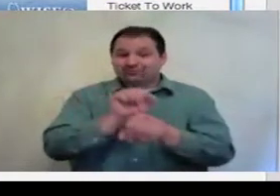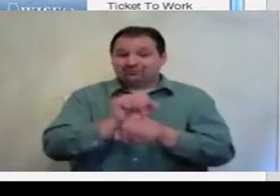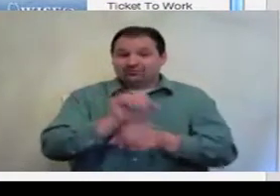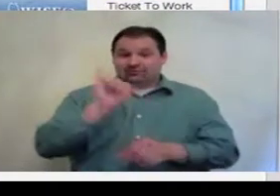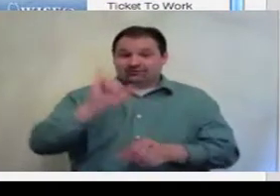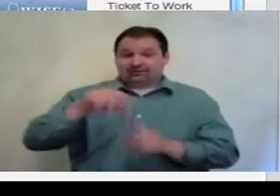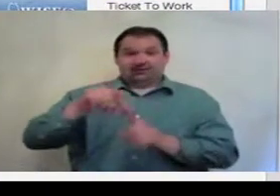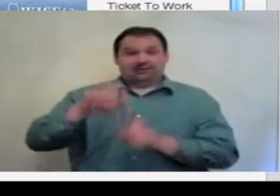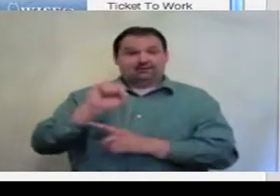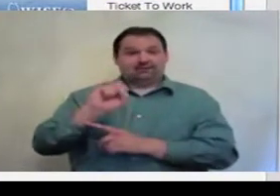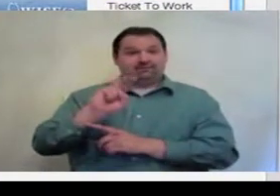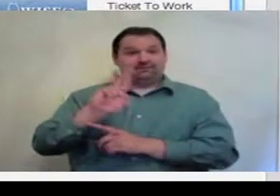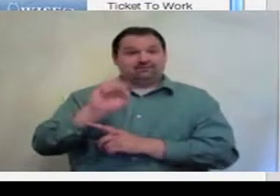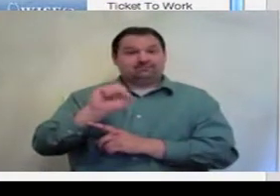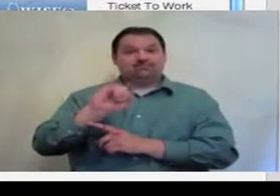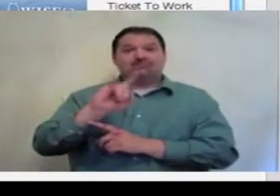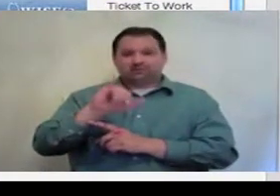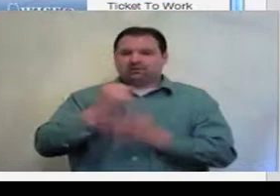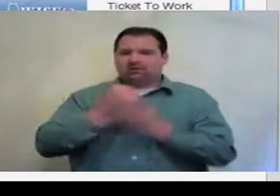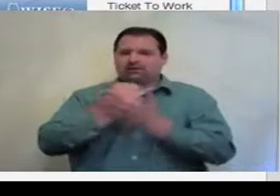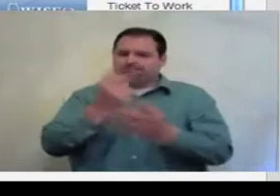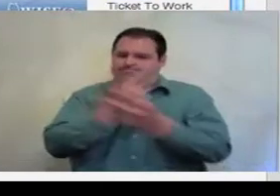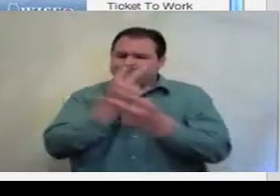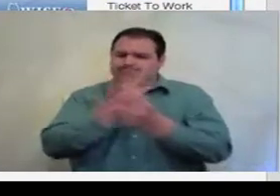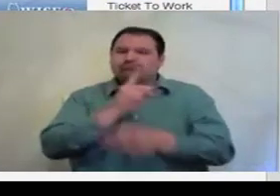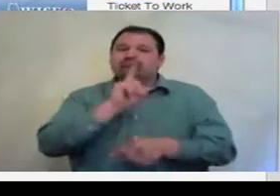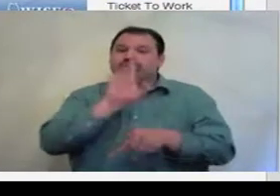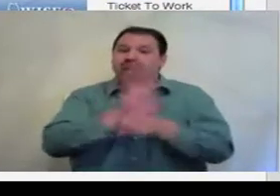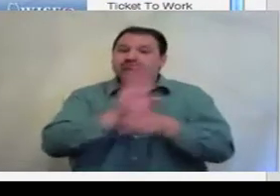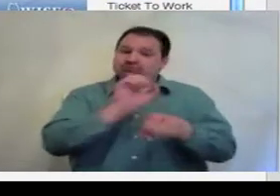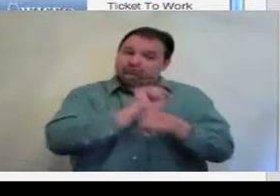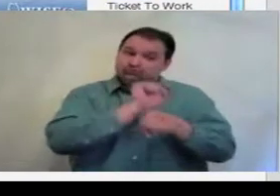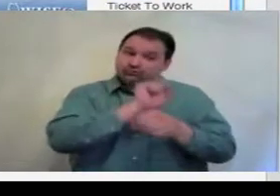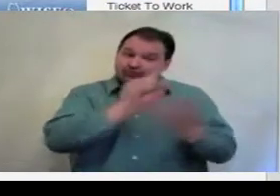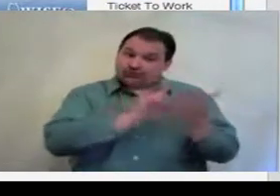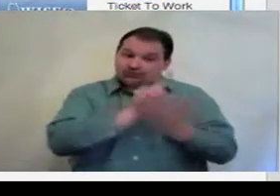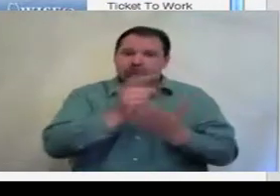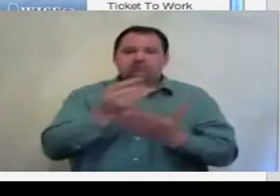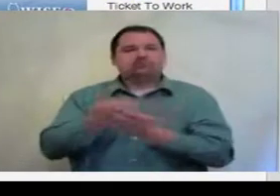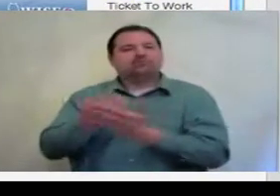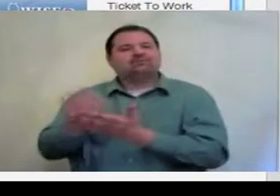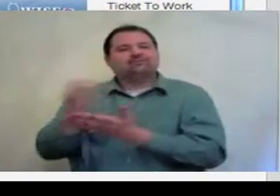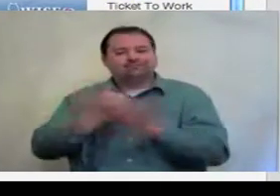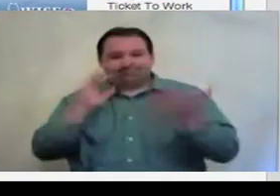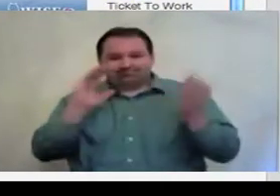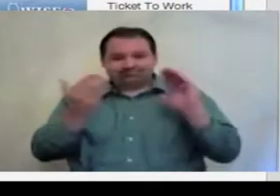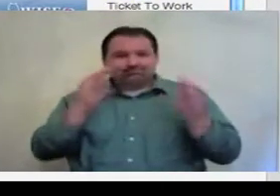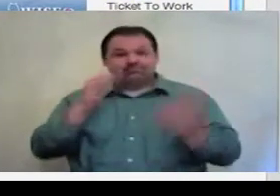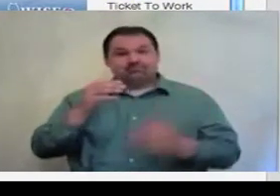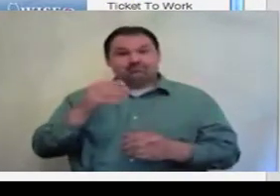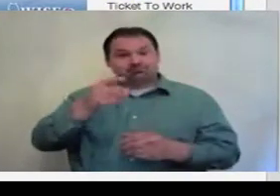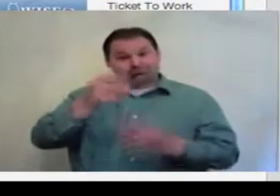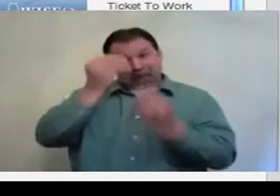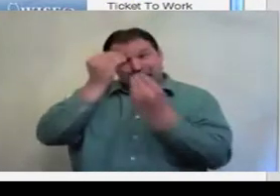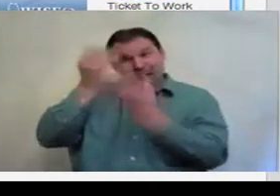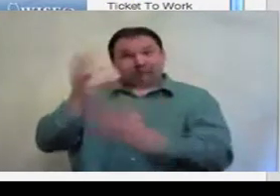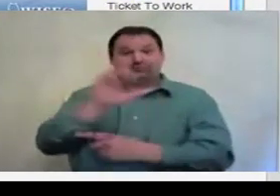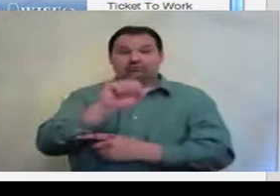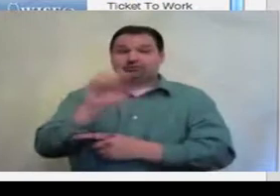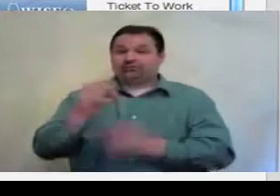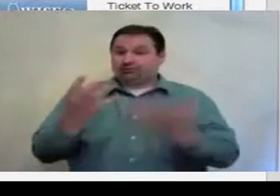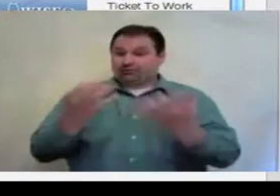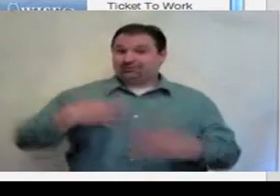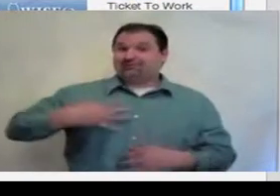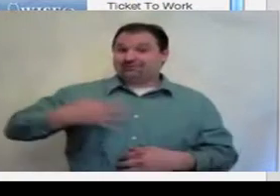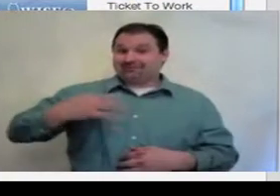The subsidy allows you to figure out how much work you're doing versus what you're getting paid. And what you do is tell Social Security you'd like to